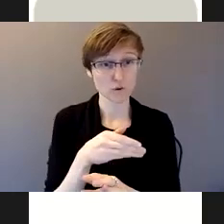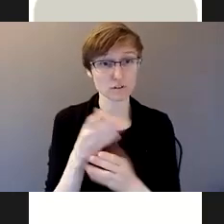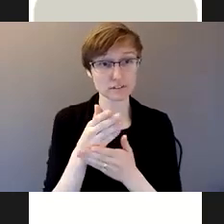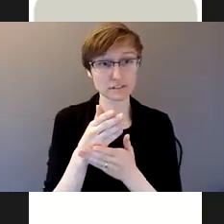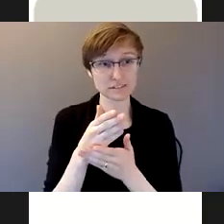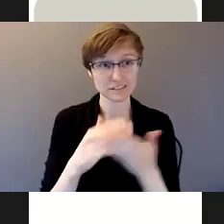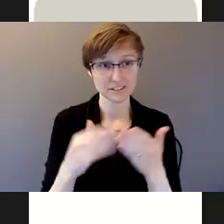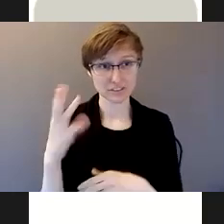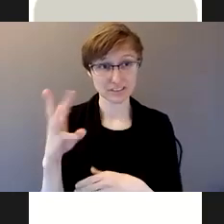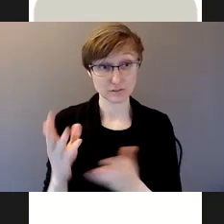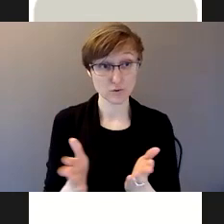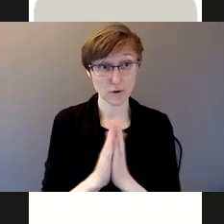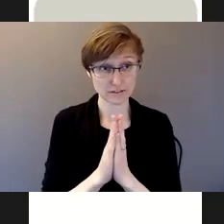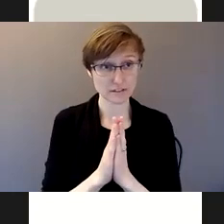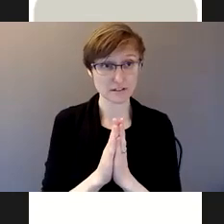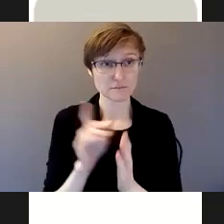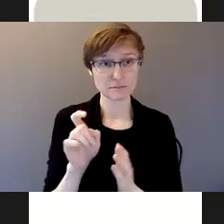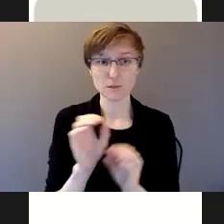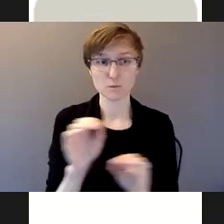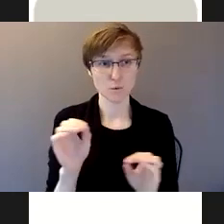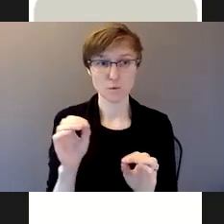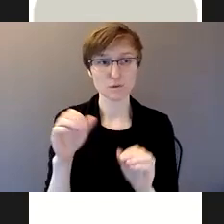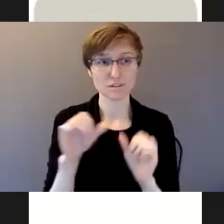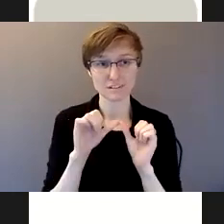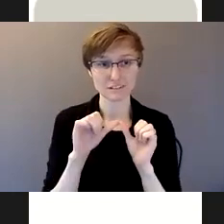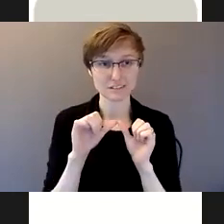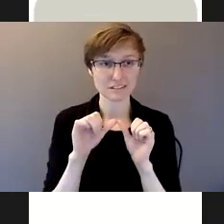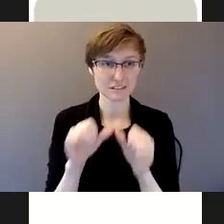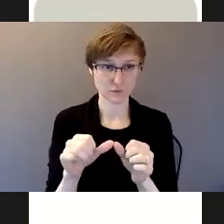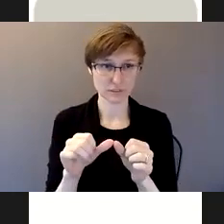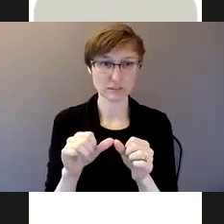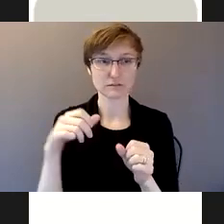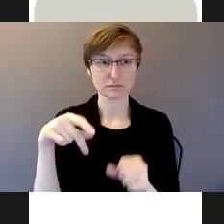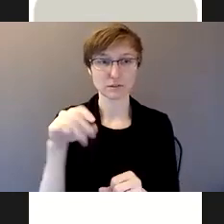is requested, or our office may not accept the appointment.